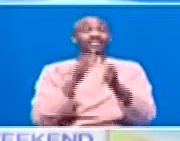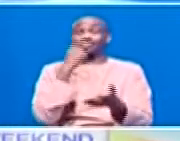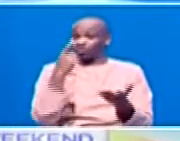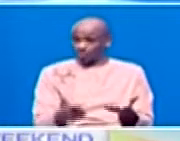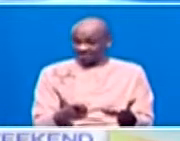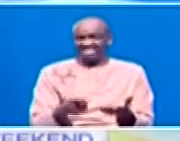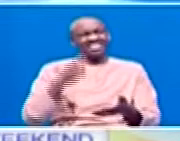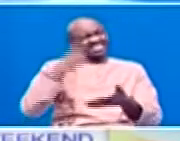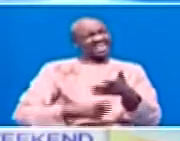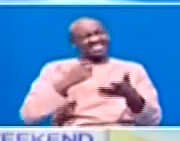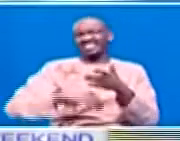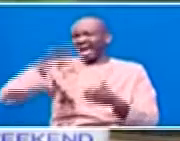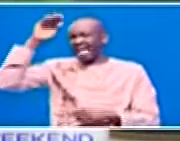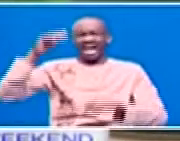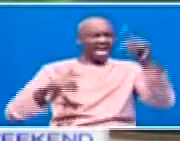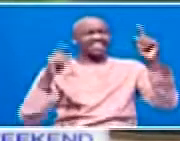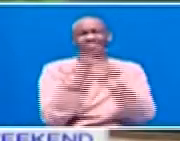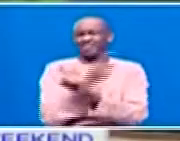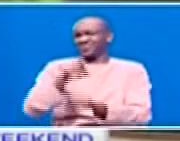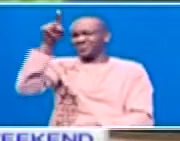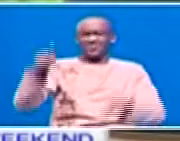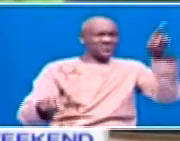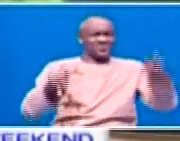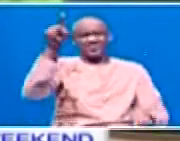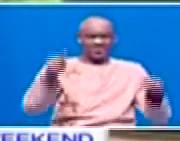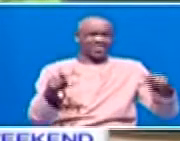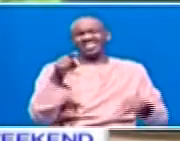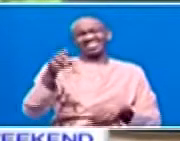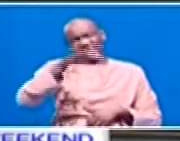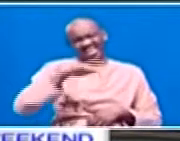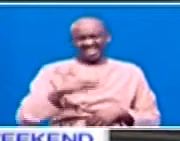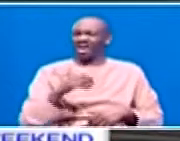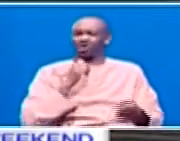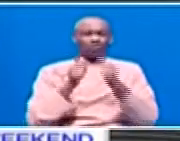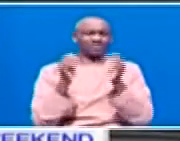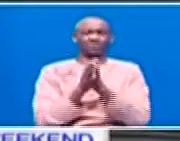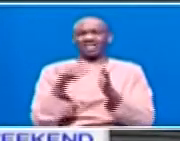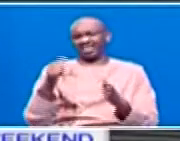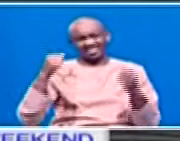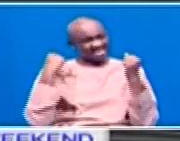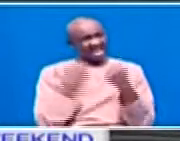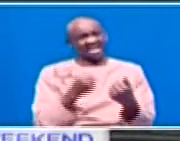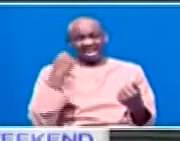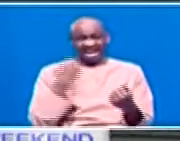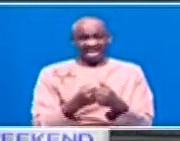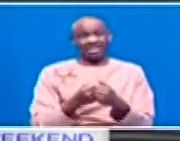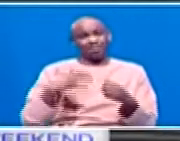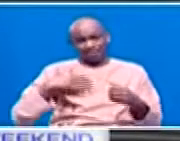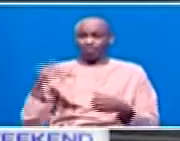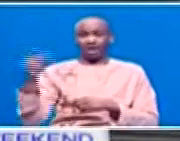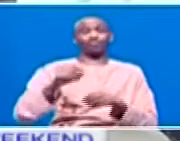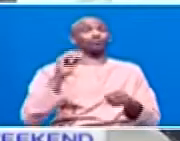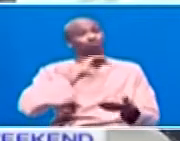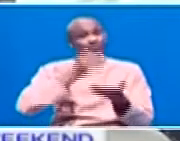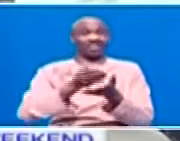the high taxation levels in the coastal counties has made the region less competitive in its quest to lure traders to the